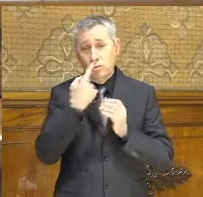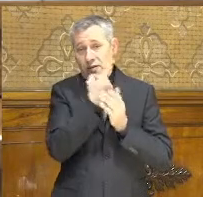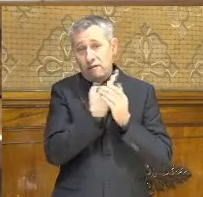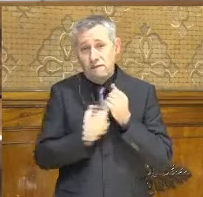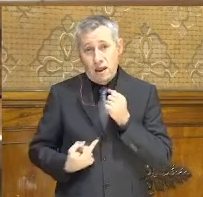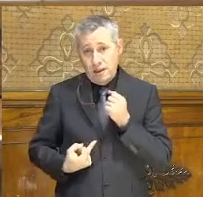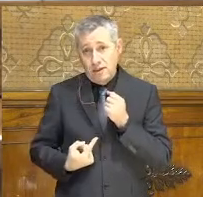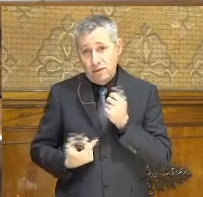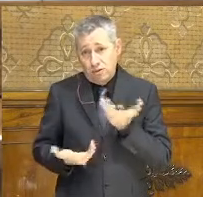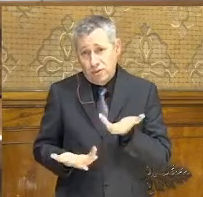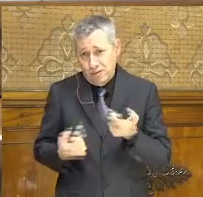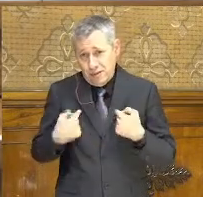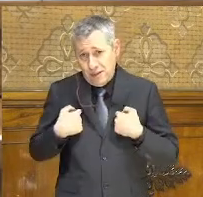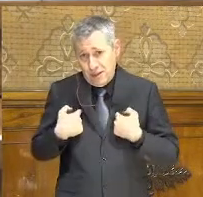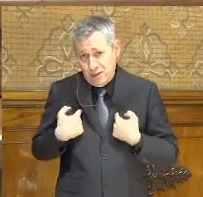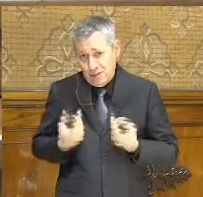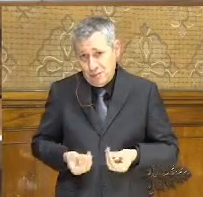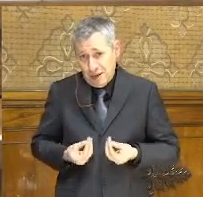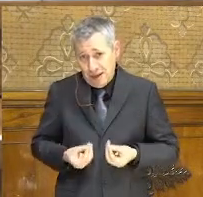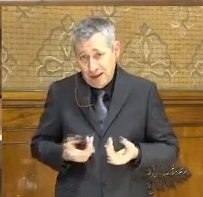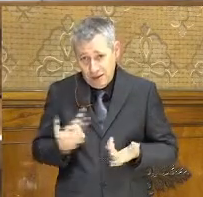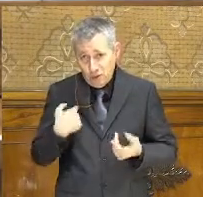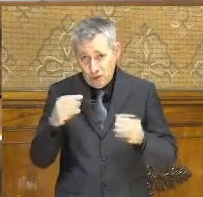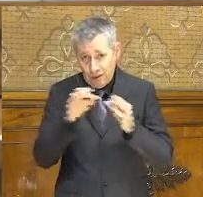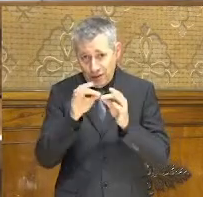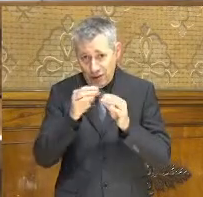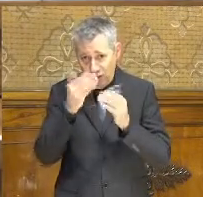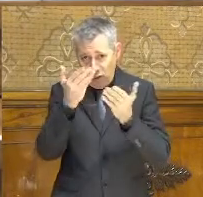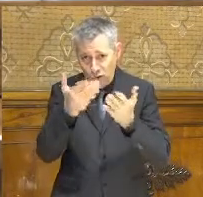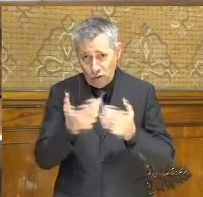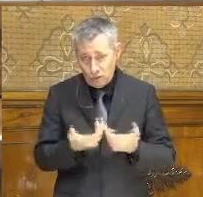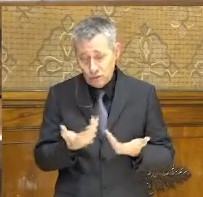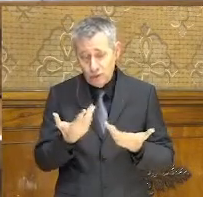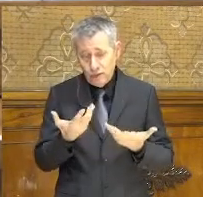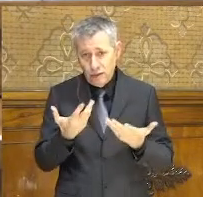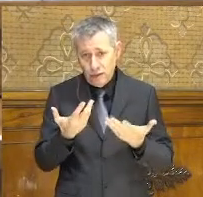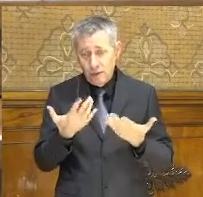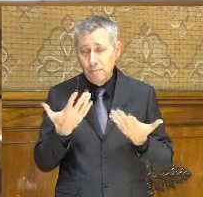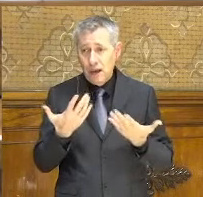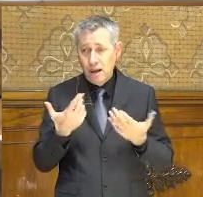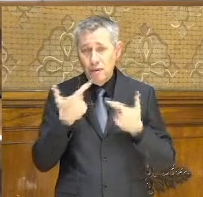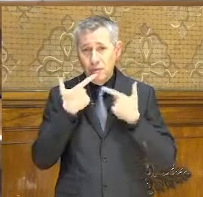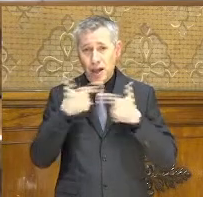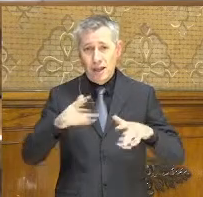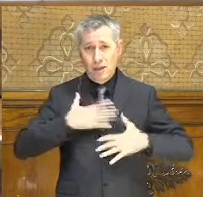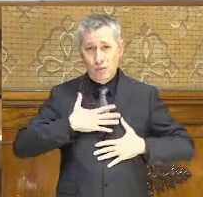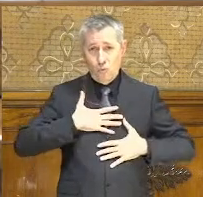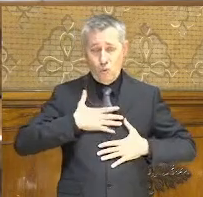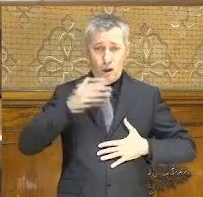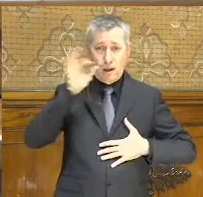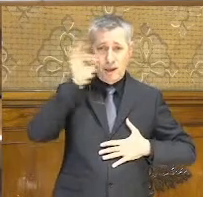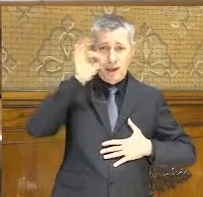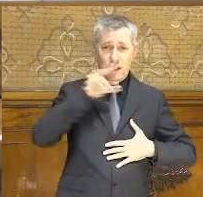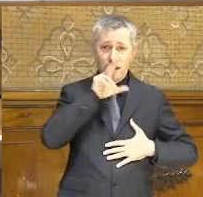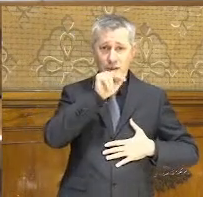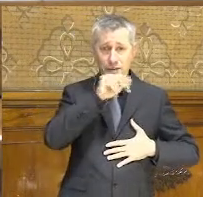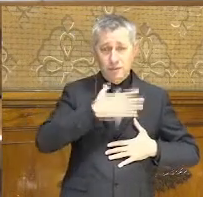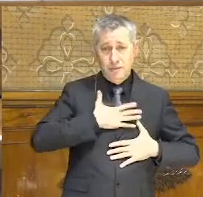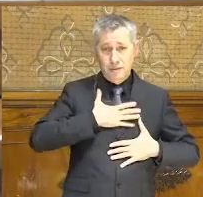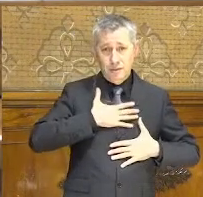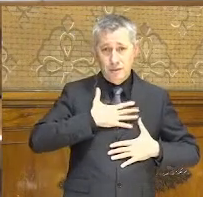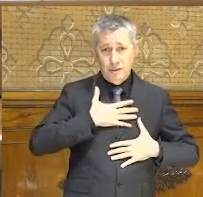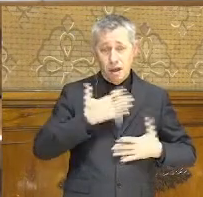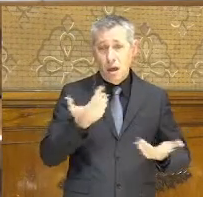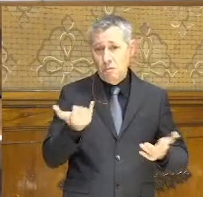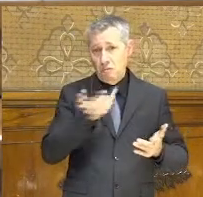don't know what I can do with it, because the languages I speak easily